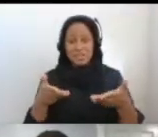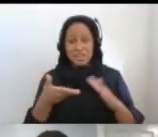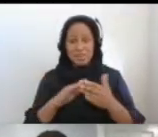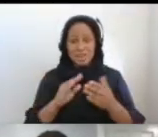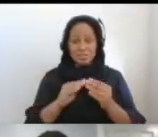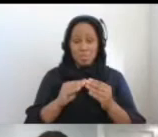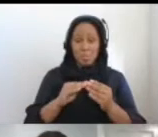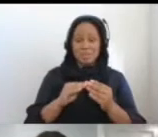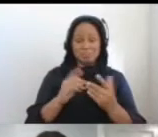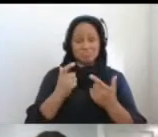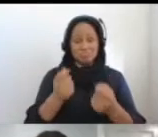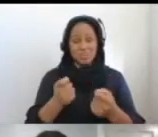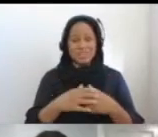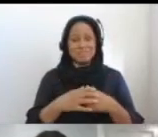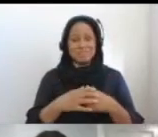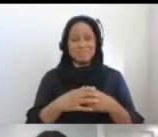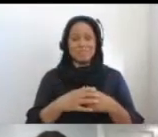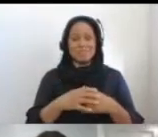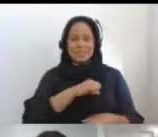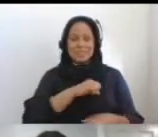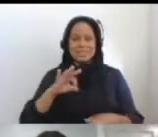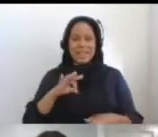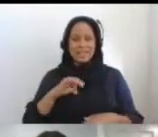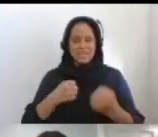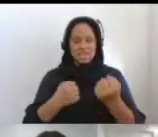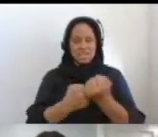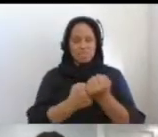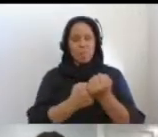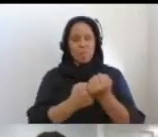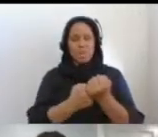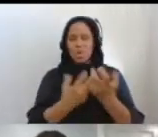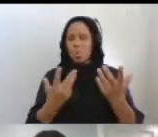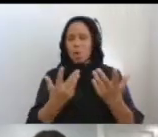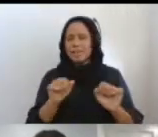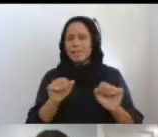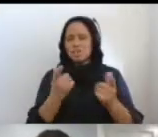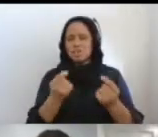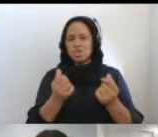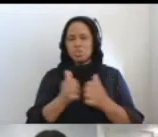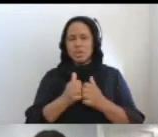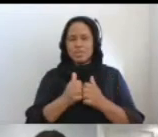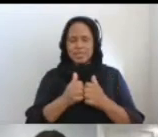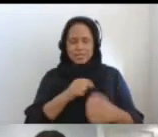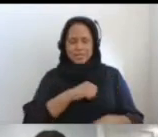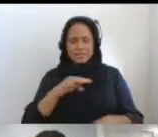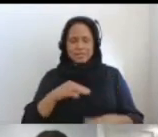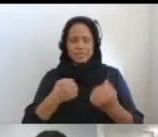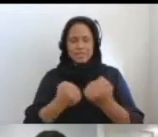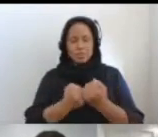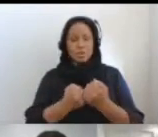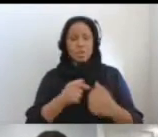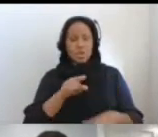staffing supports, right? Like what can you do with staffing supports? You in self-directed models have a